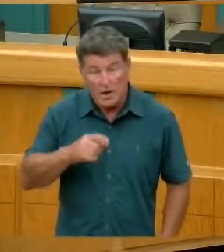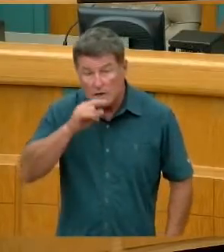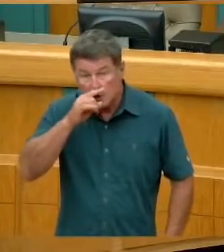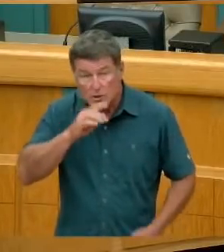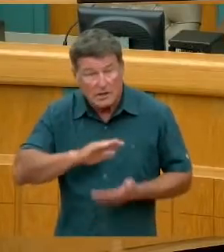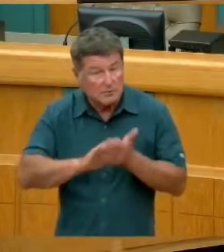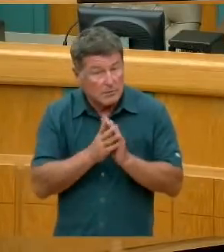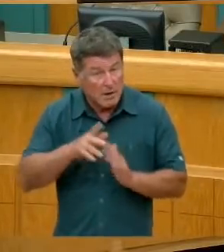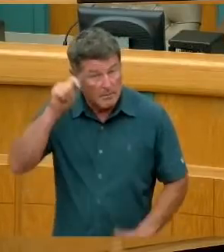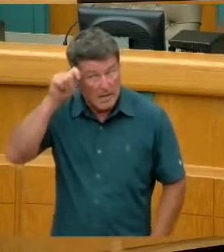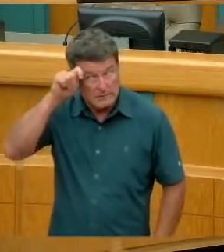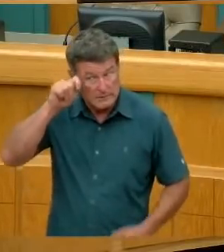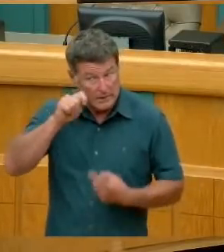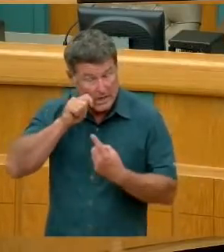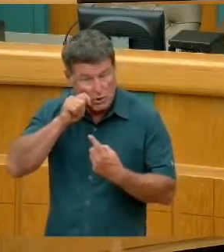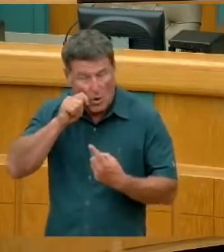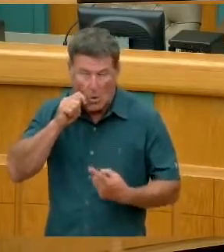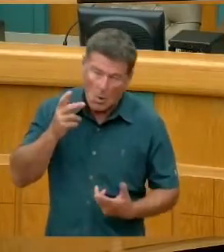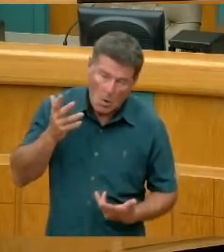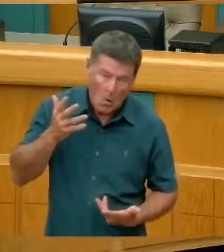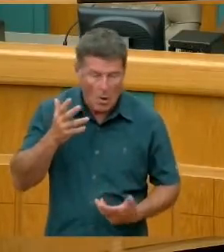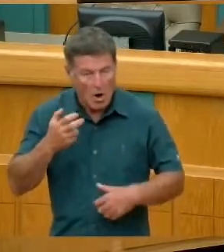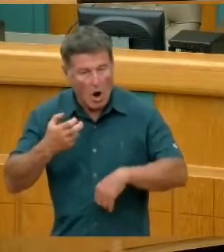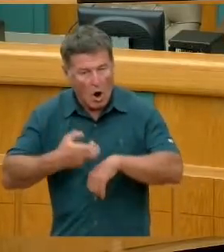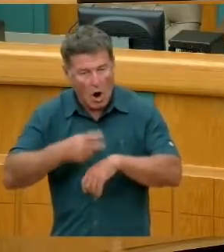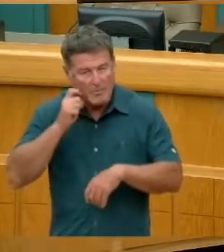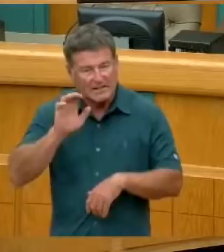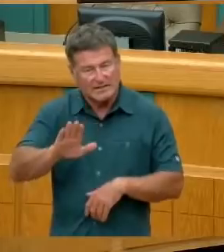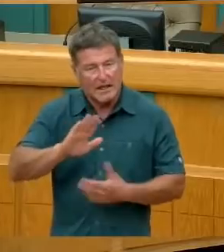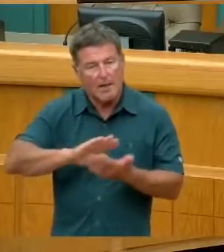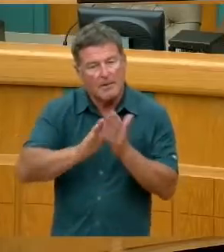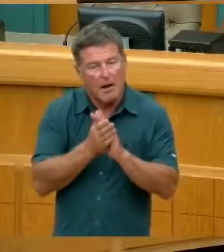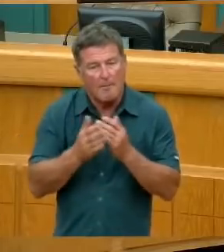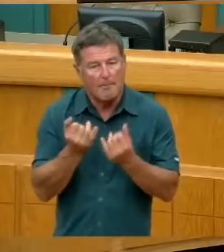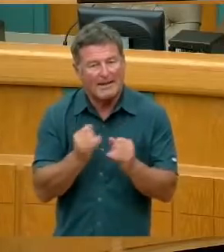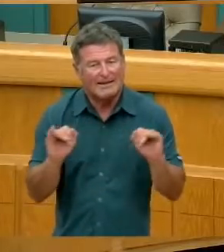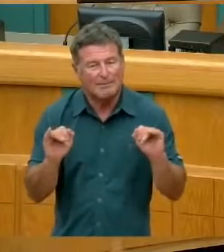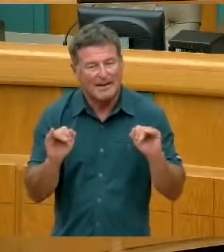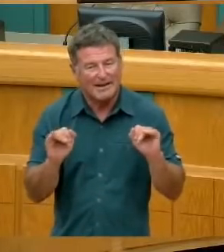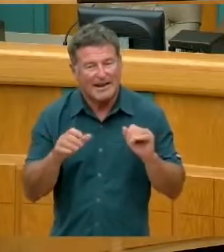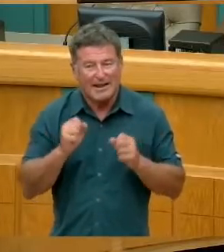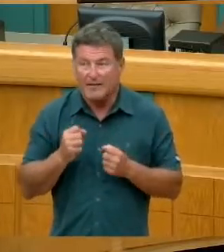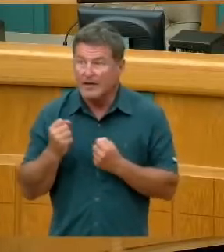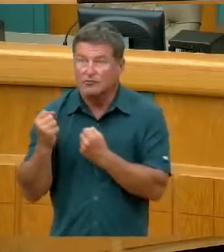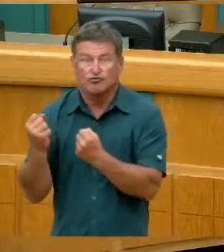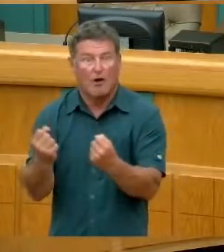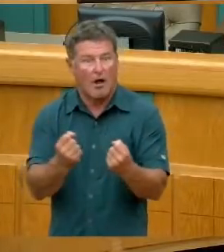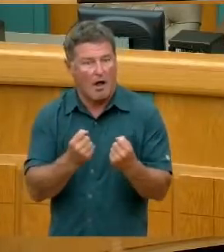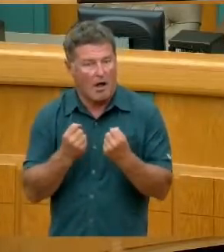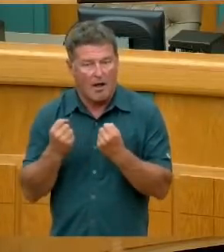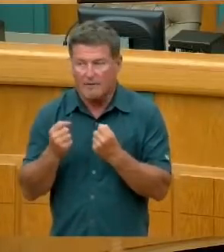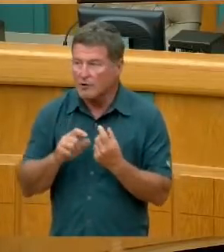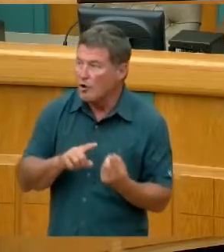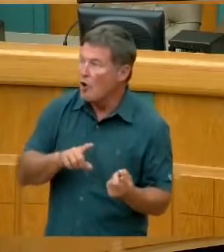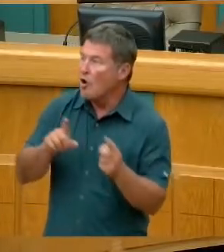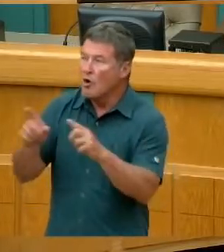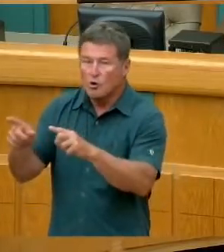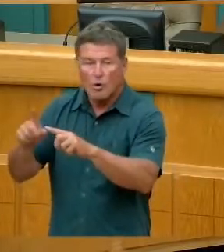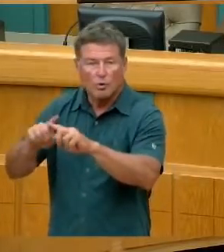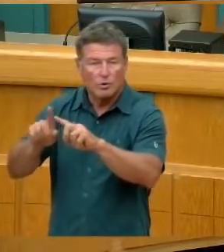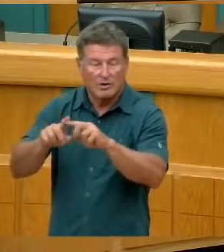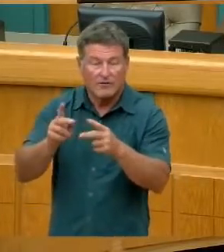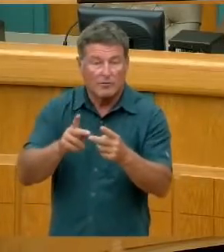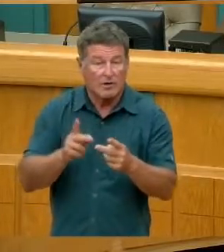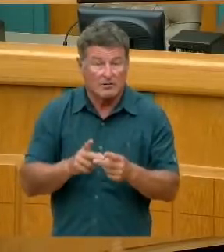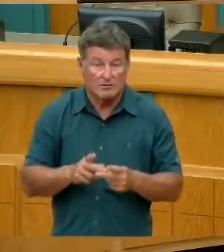that. As your children get older, it becomes a little harder because now they're teenagers. Now they're able to drive and now they're